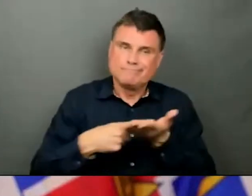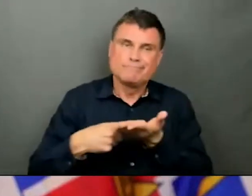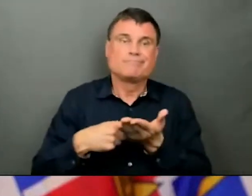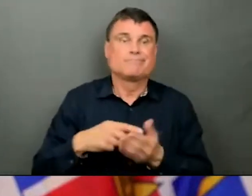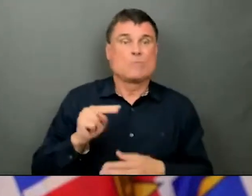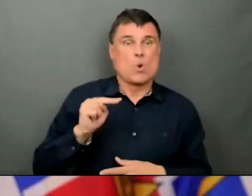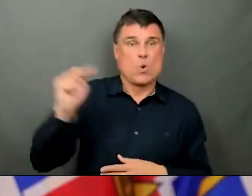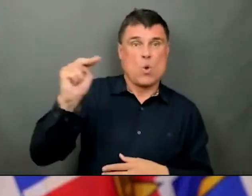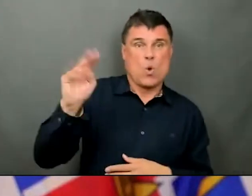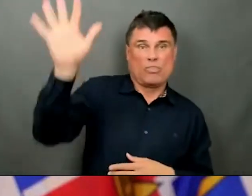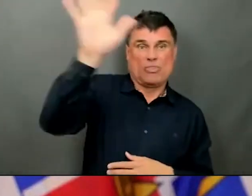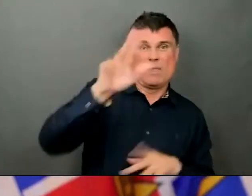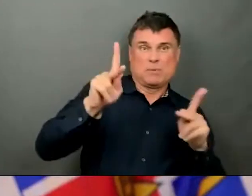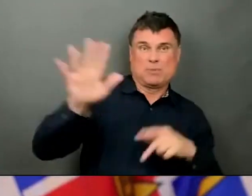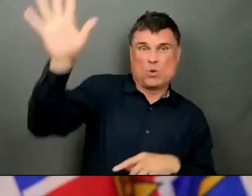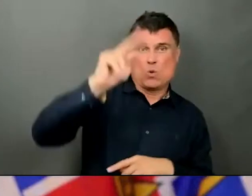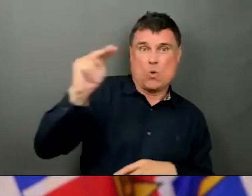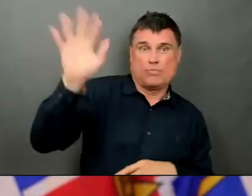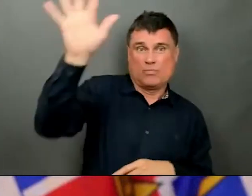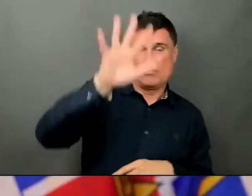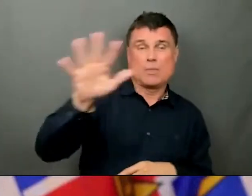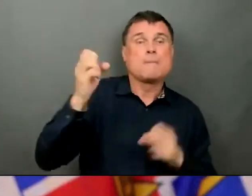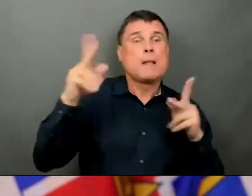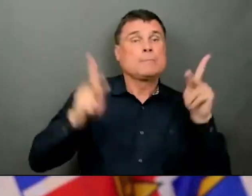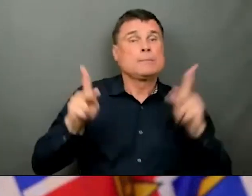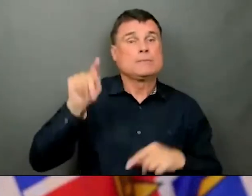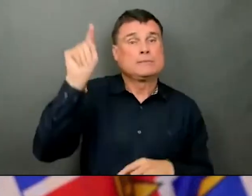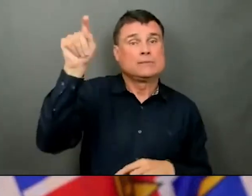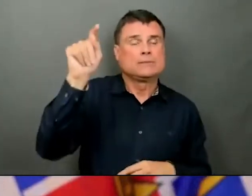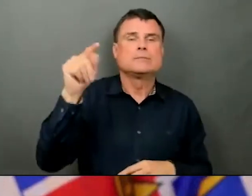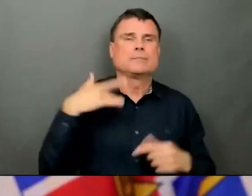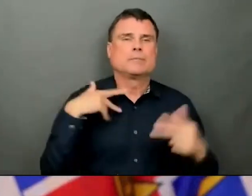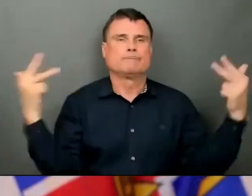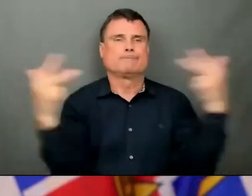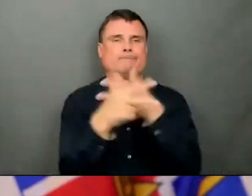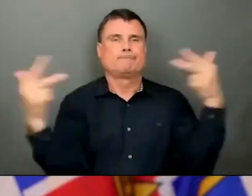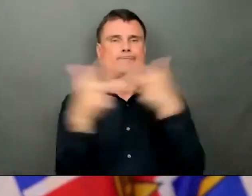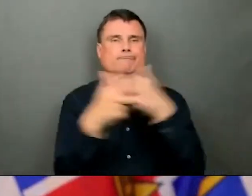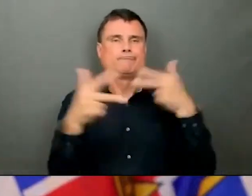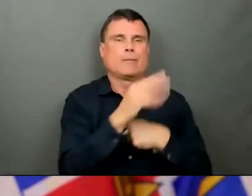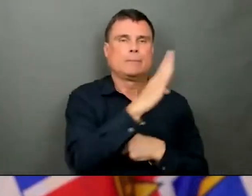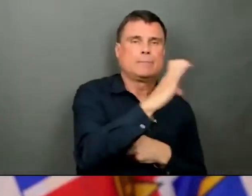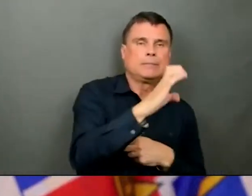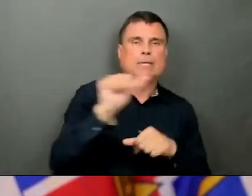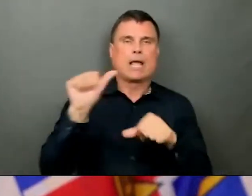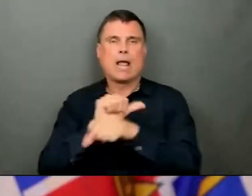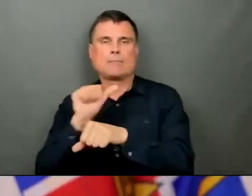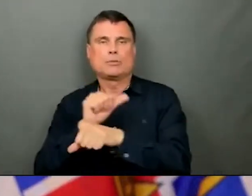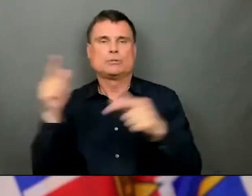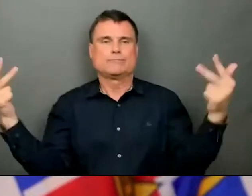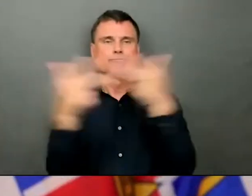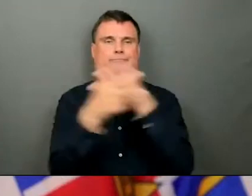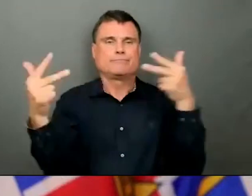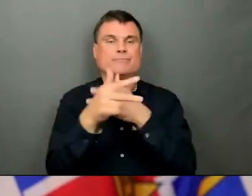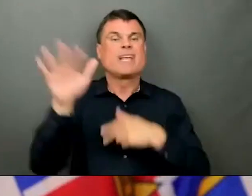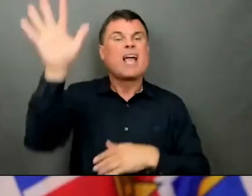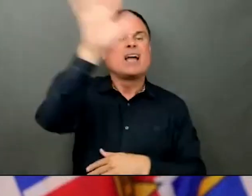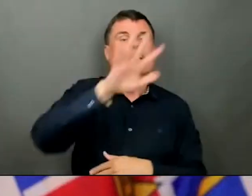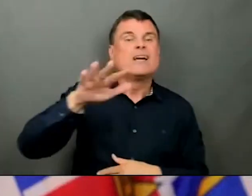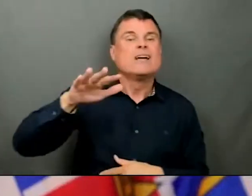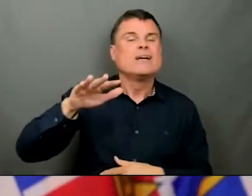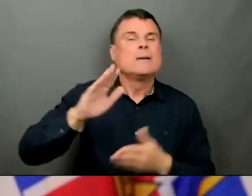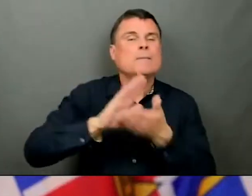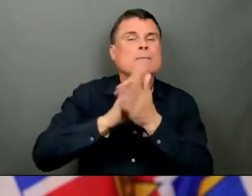know that there's lots of reasons people travel back and forth, particularly in the North Peace and the Peace region, and it